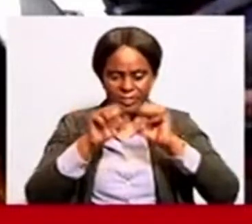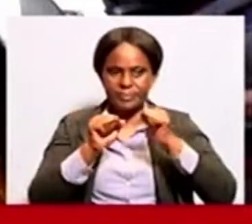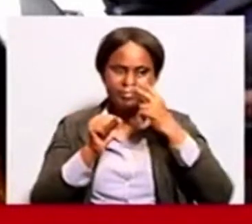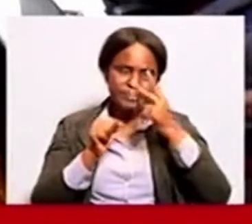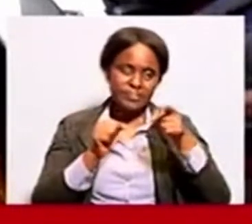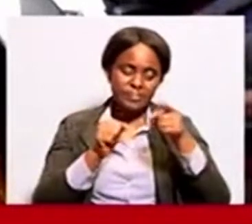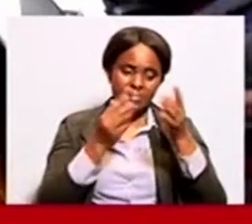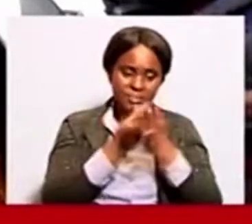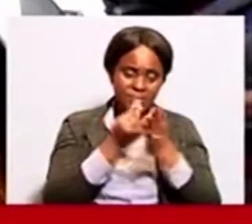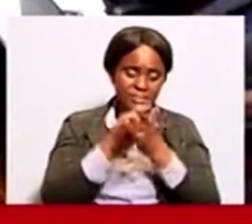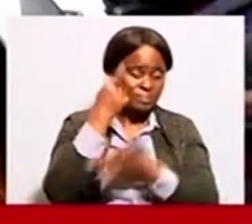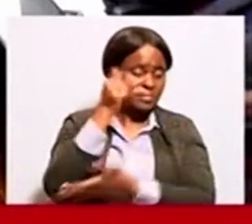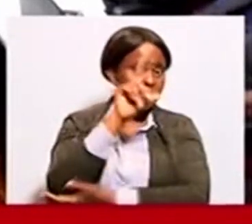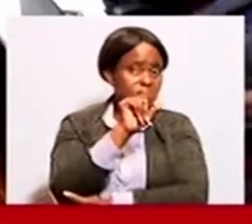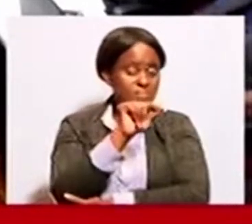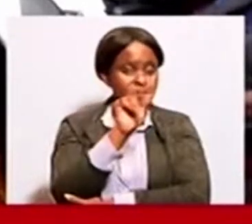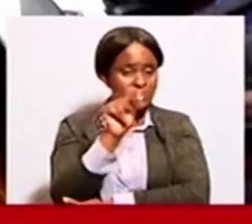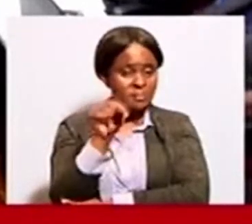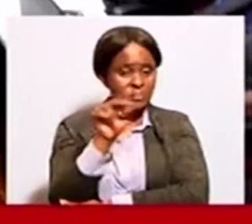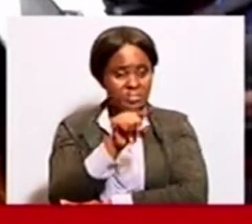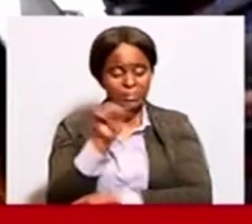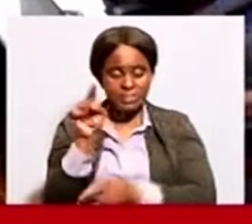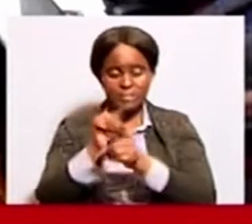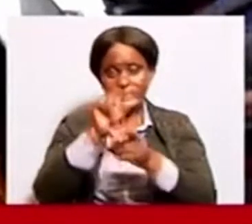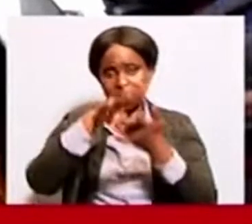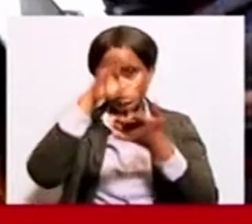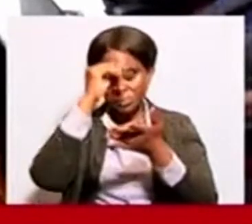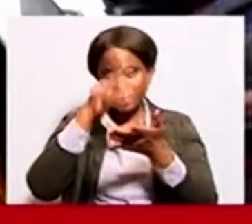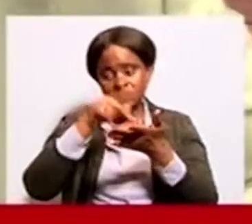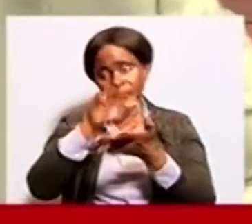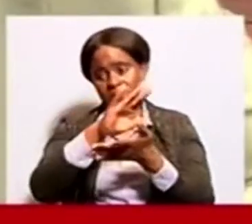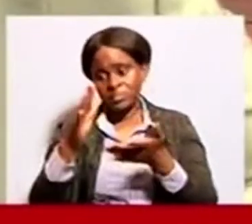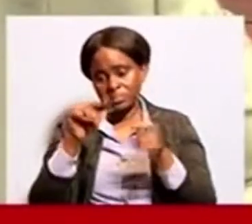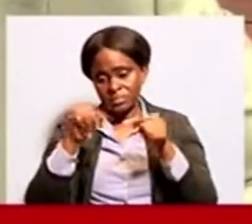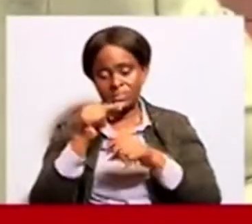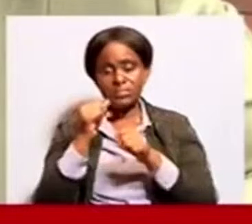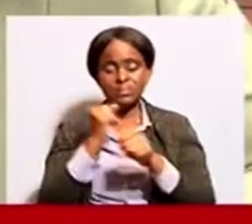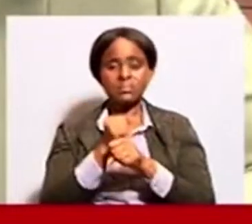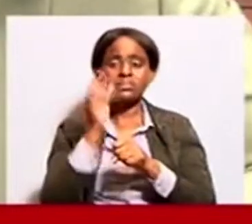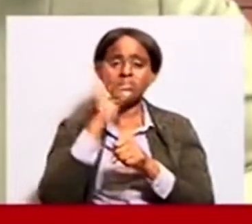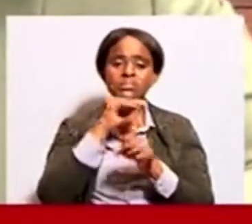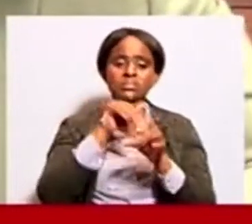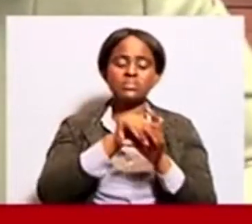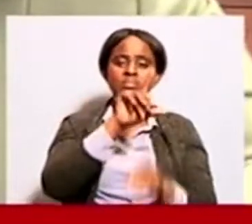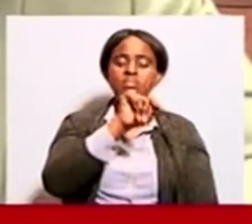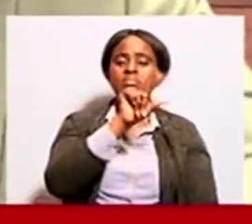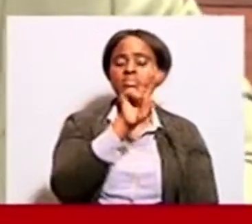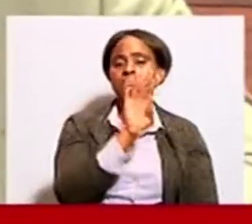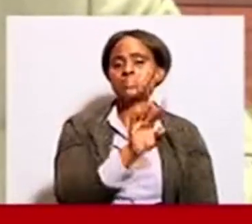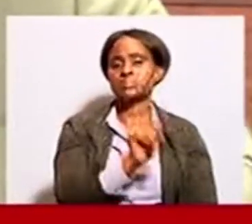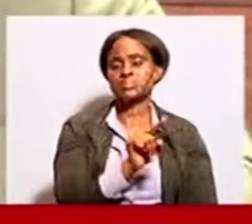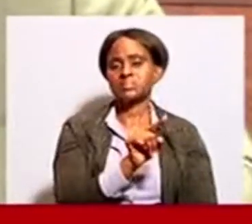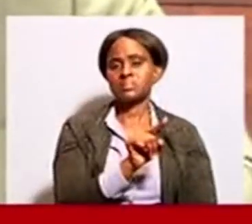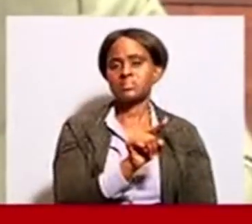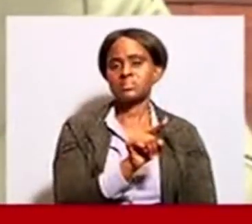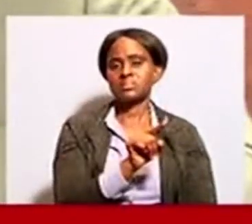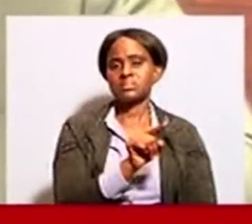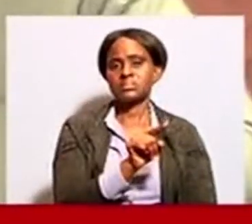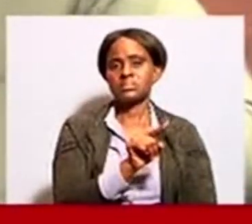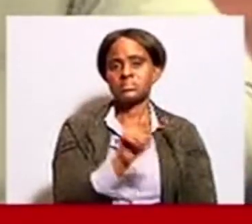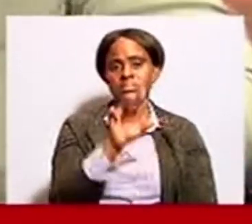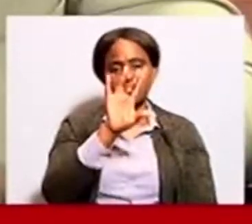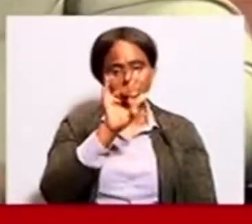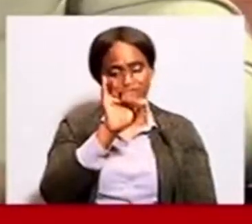money for 2022 for these same learners has been paid back this year in 2024. It was paid back on the 18th of